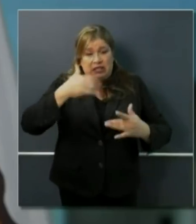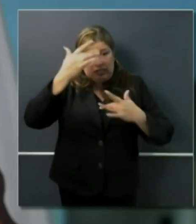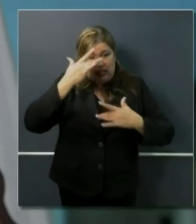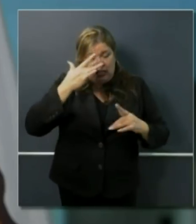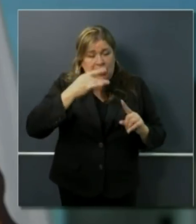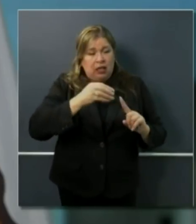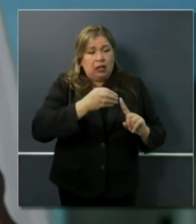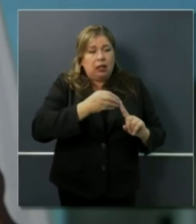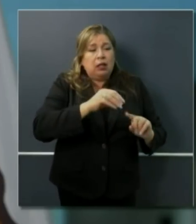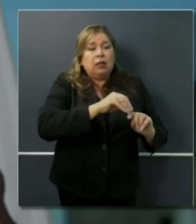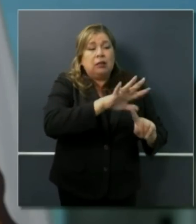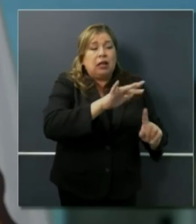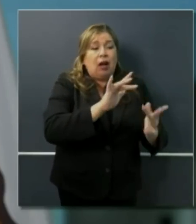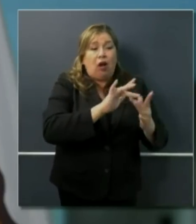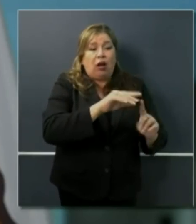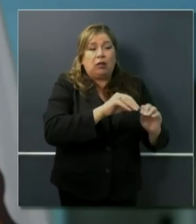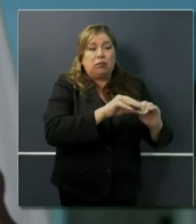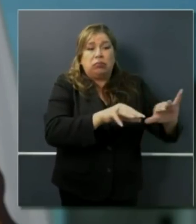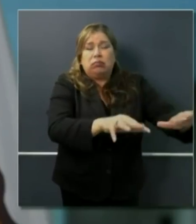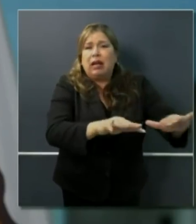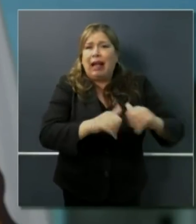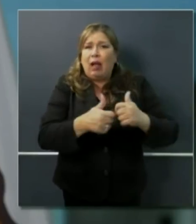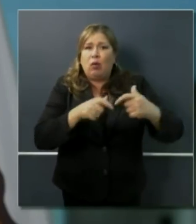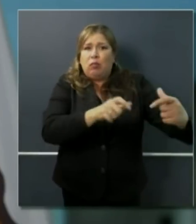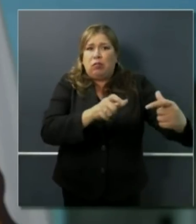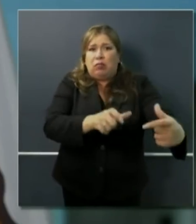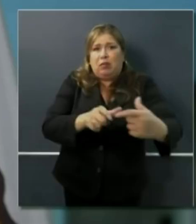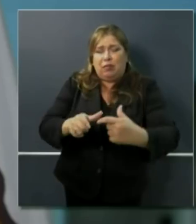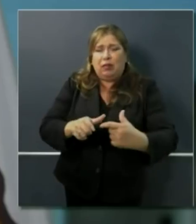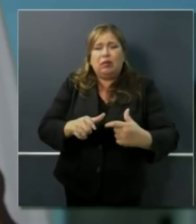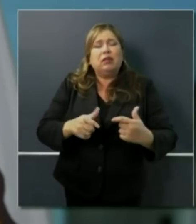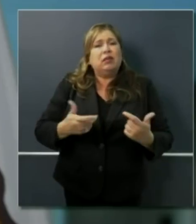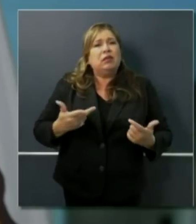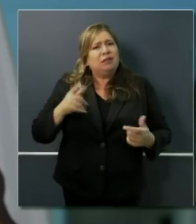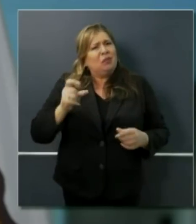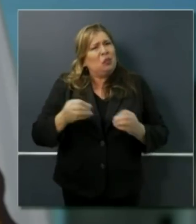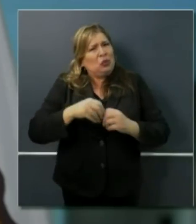have tested positive, more enforcement along